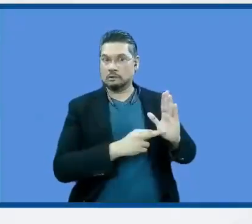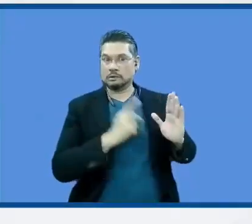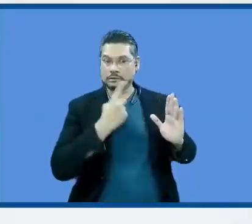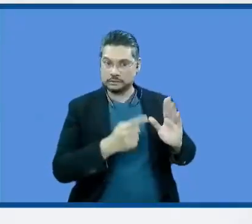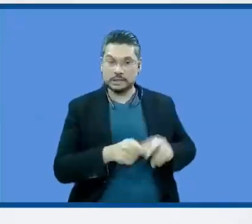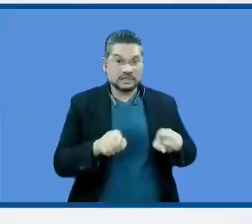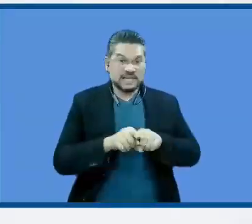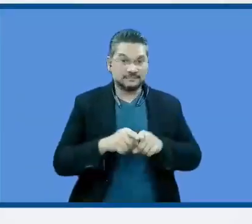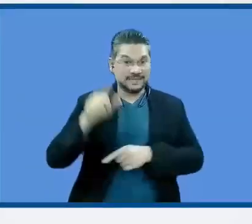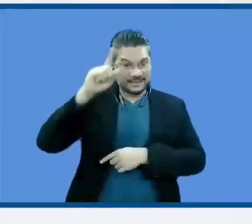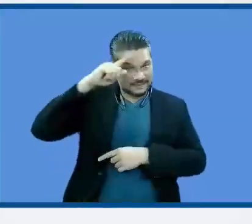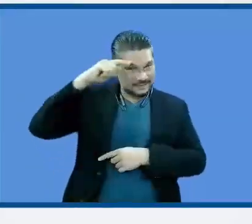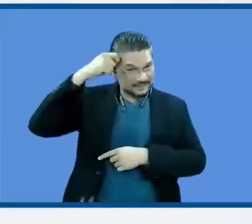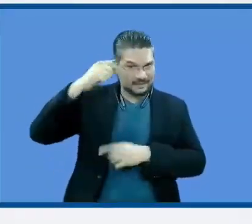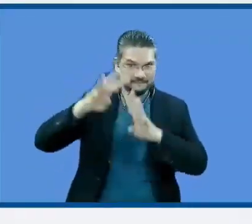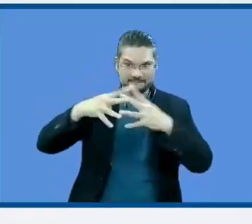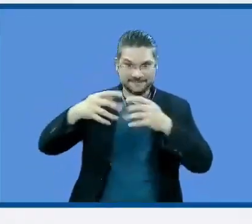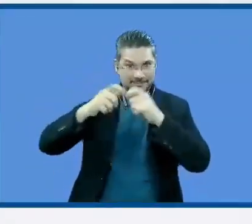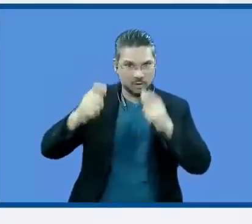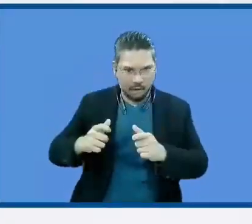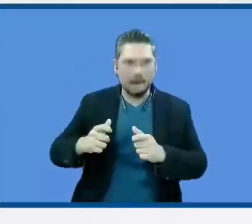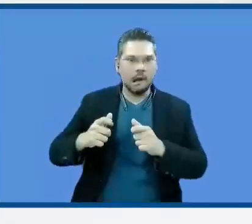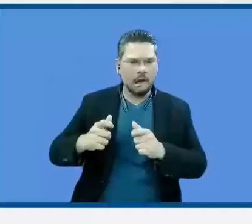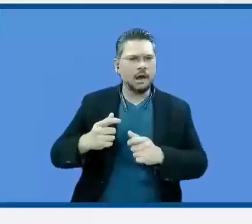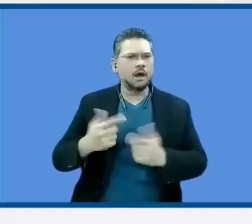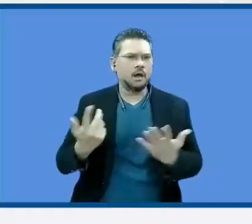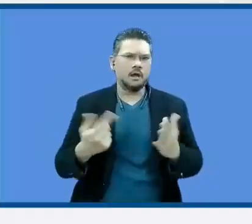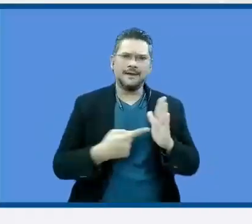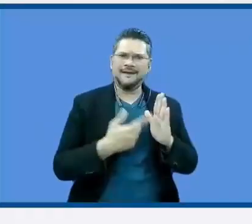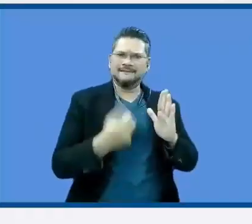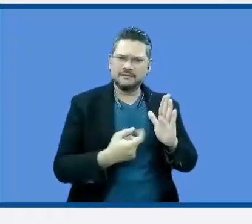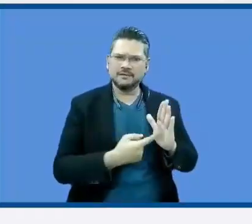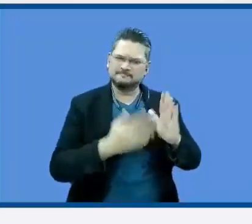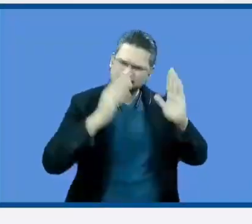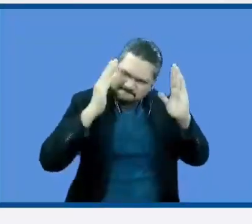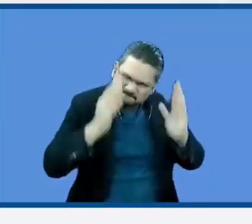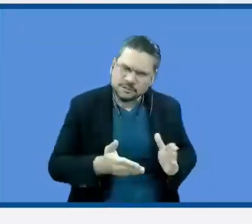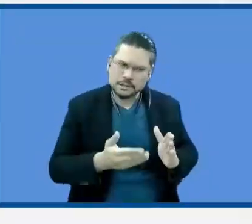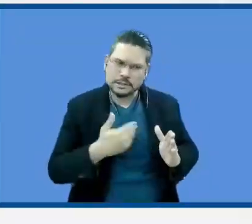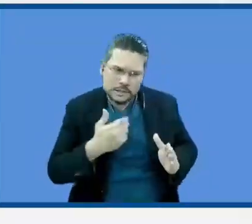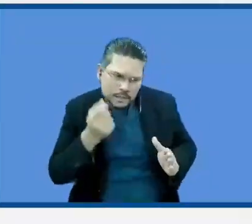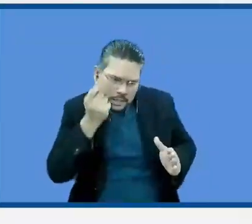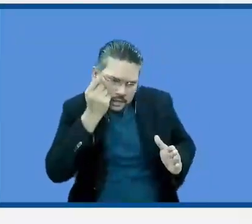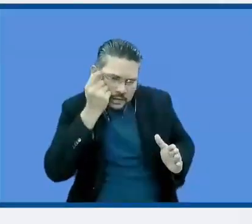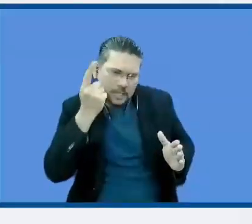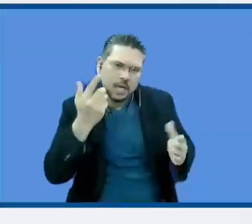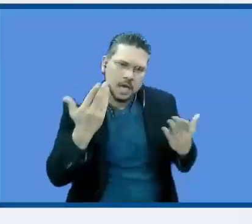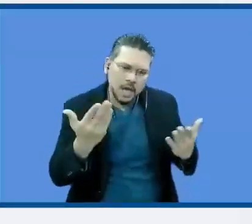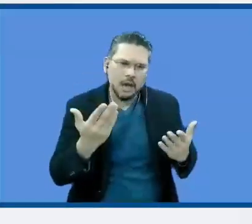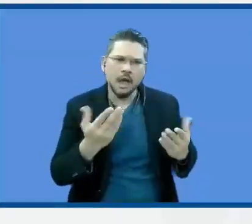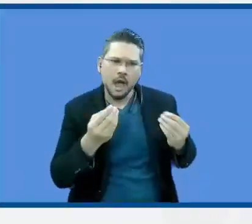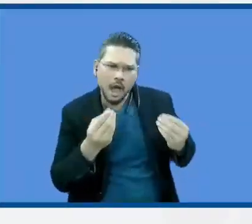framework emphasizes the need to know and understand the disaster risk as